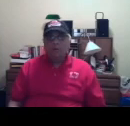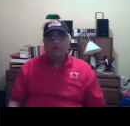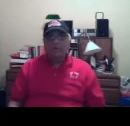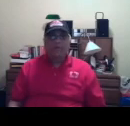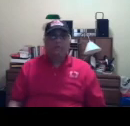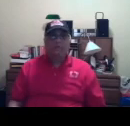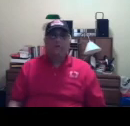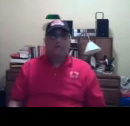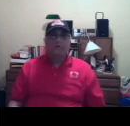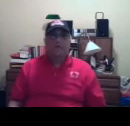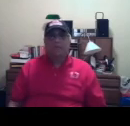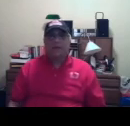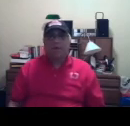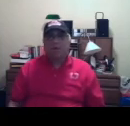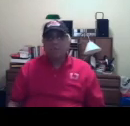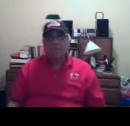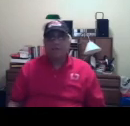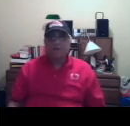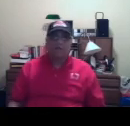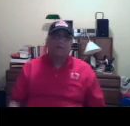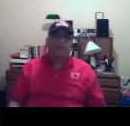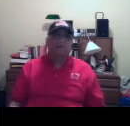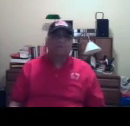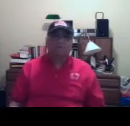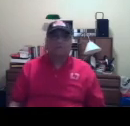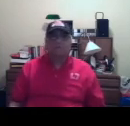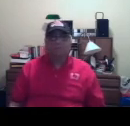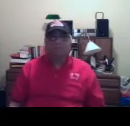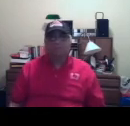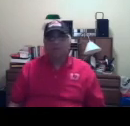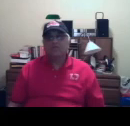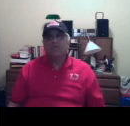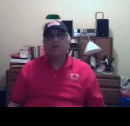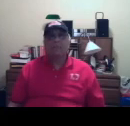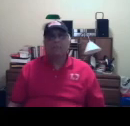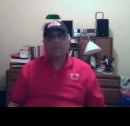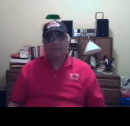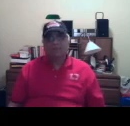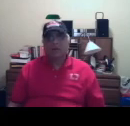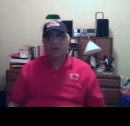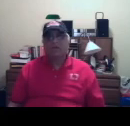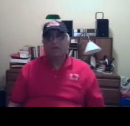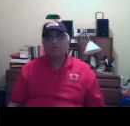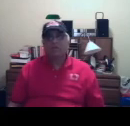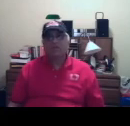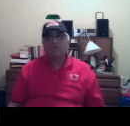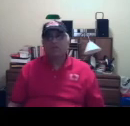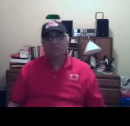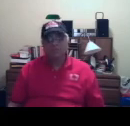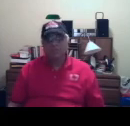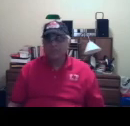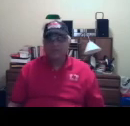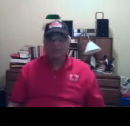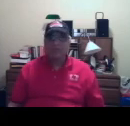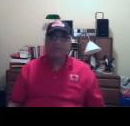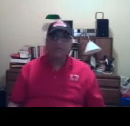All 3 majors, in fact, all majors in the College of Business, there are 3 components. One are the university core,